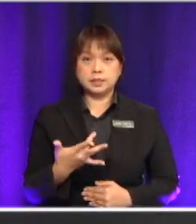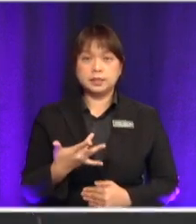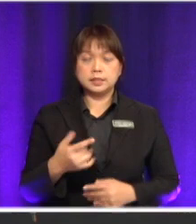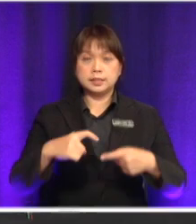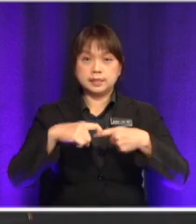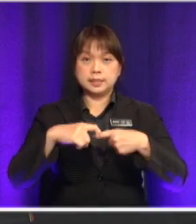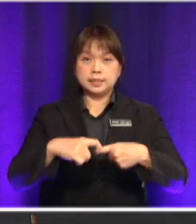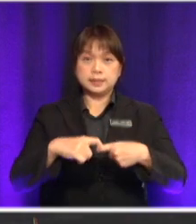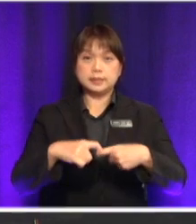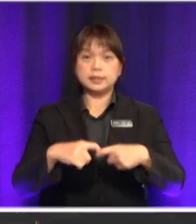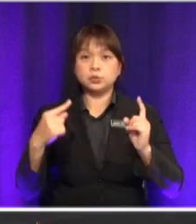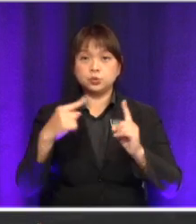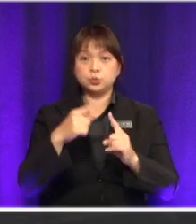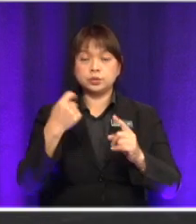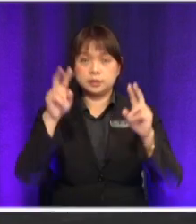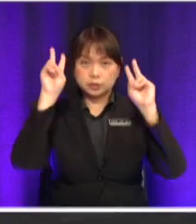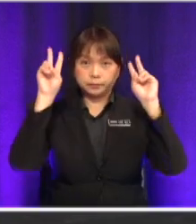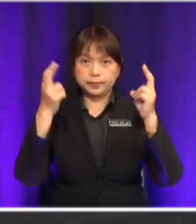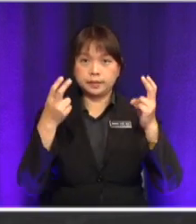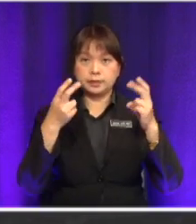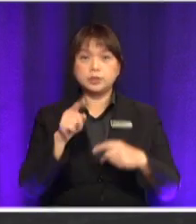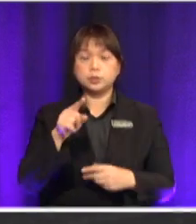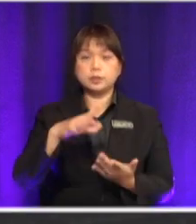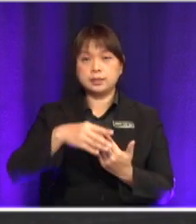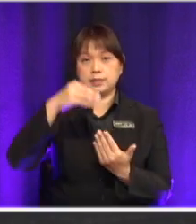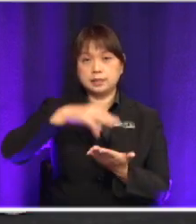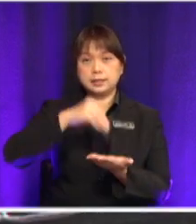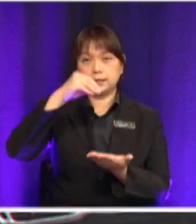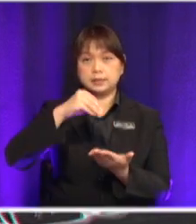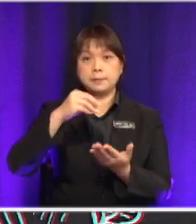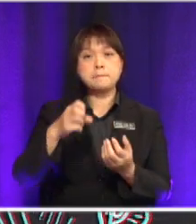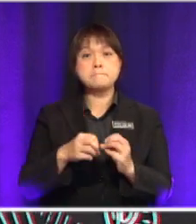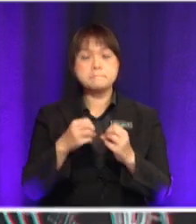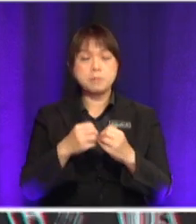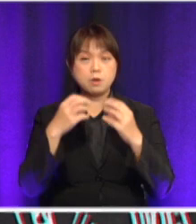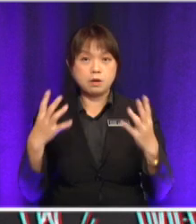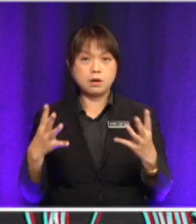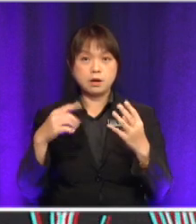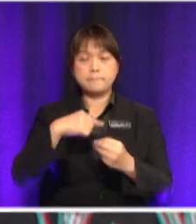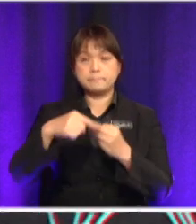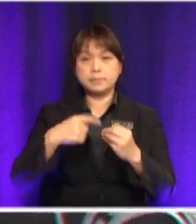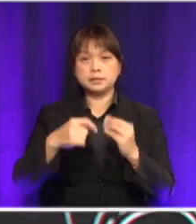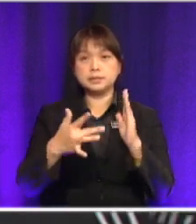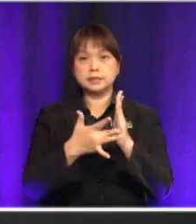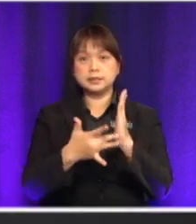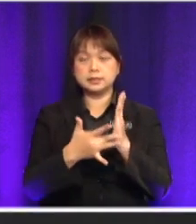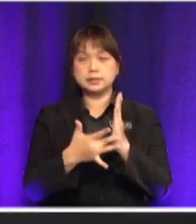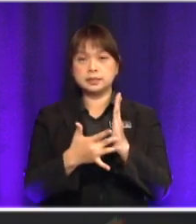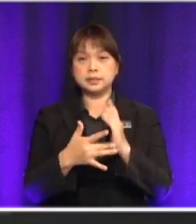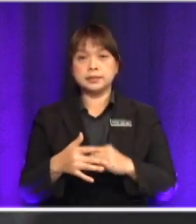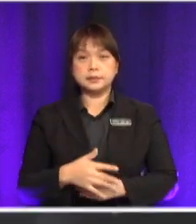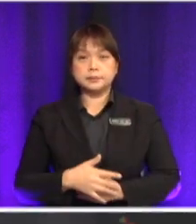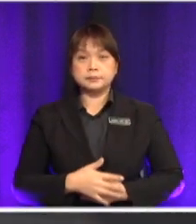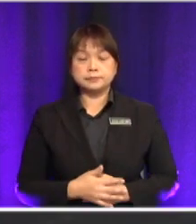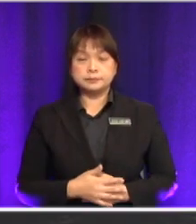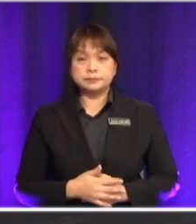related to the topic. Now that you've learned more about technology and you are being spied upon without you realizing it,